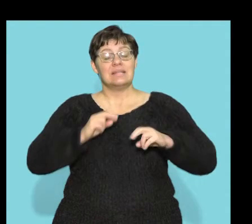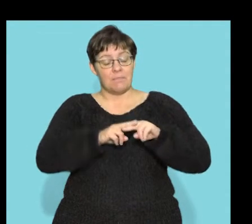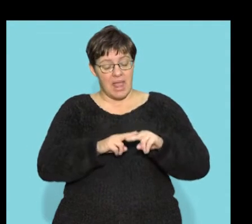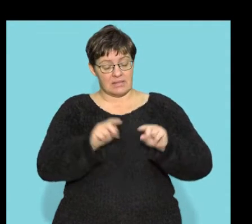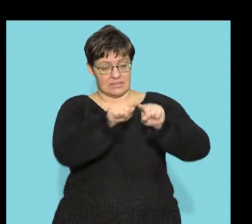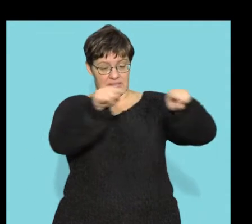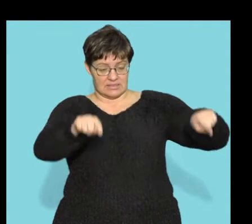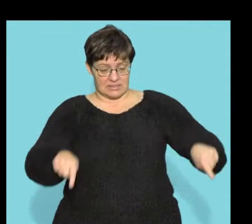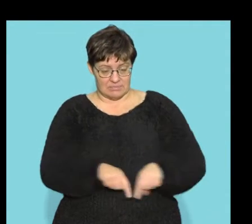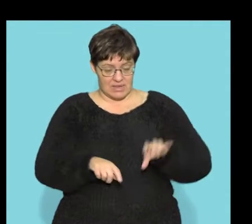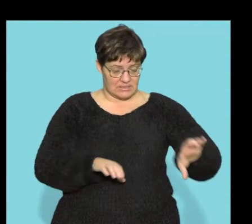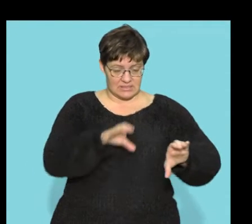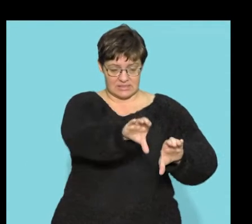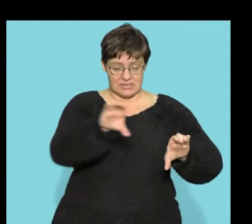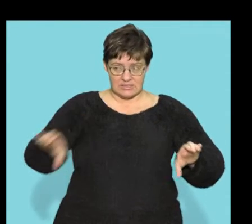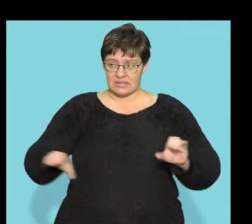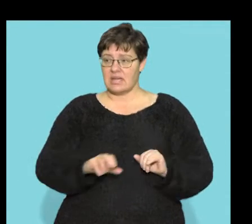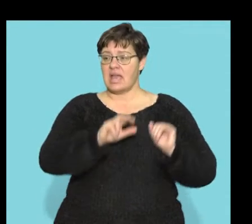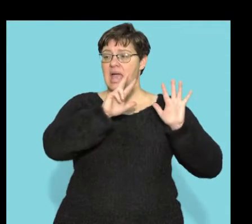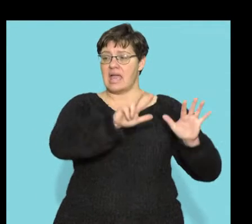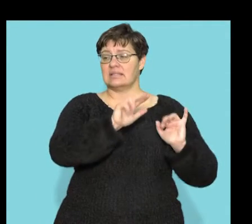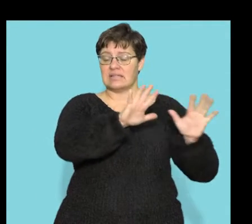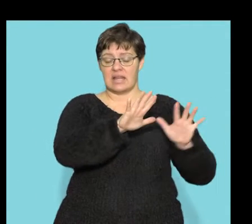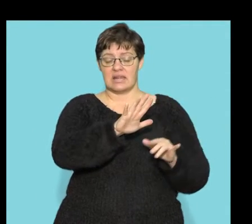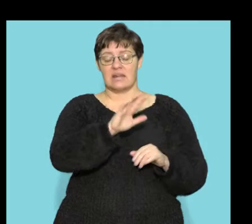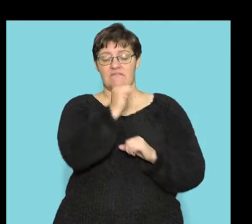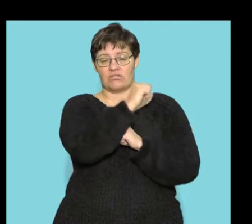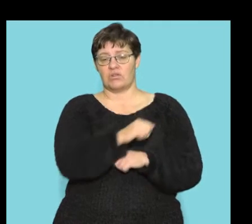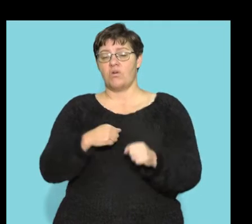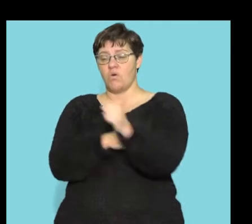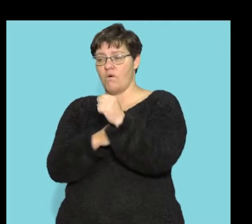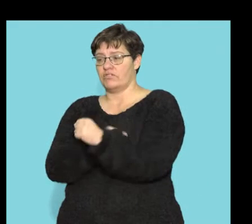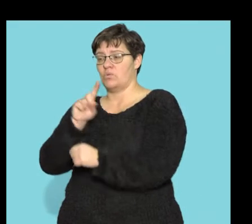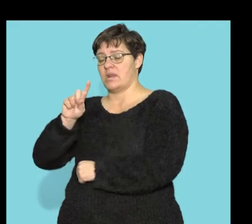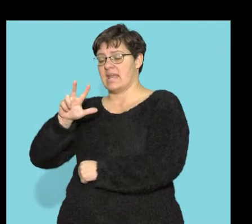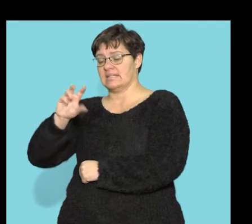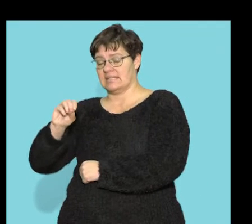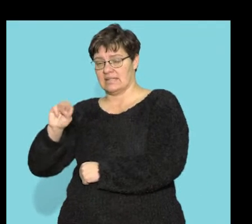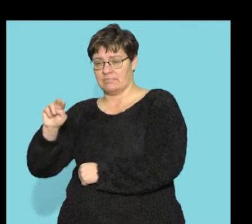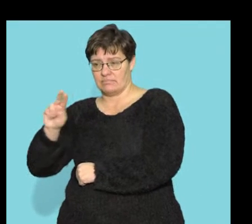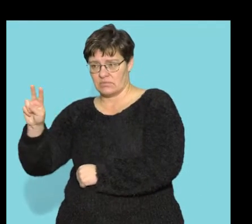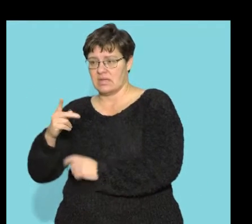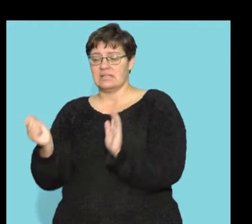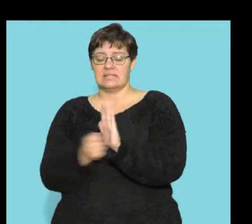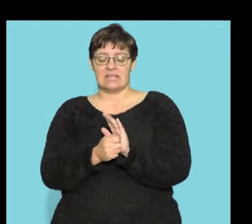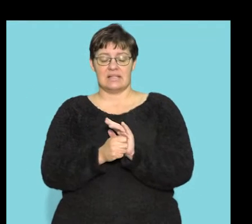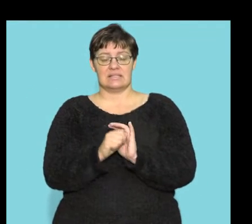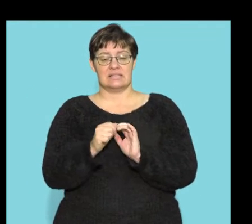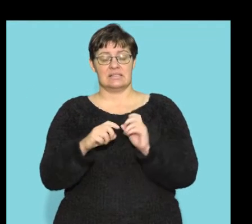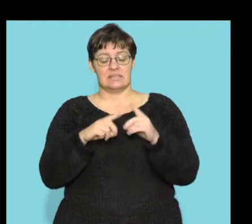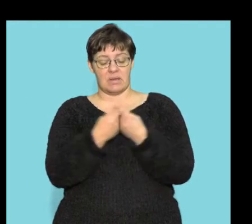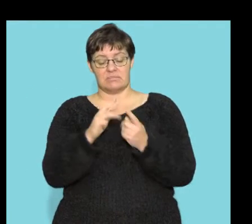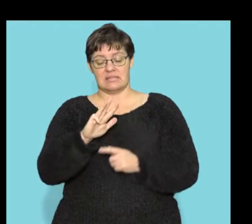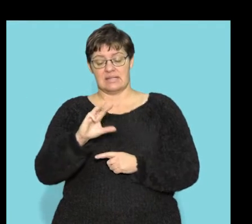area. 810 square meters for the factory. Office 180 square meters. Sales department 90